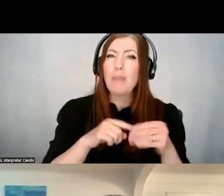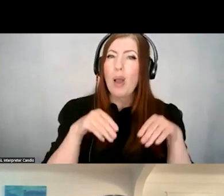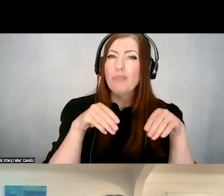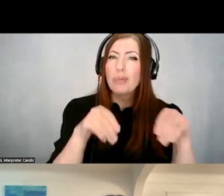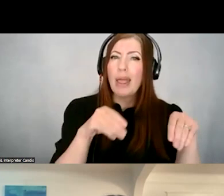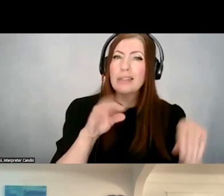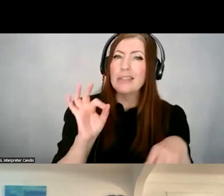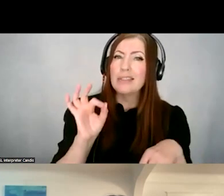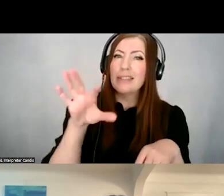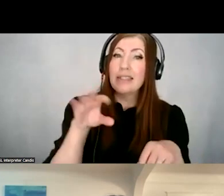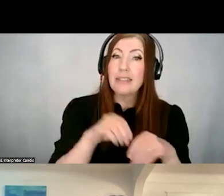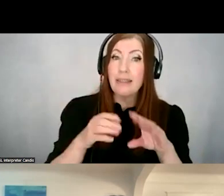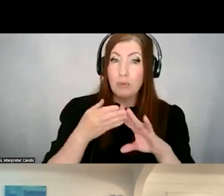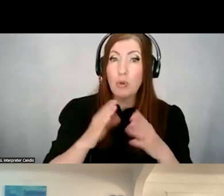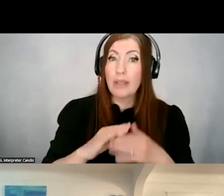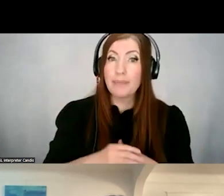community.